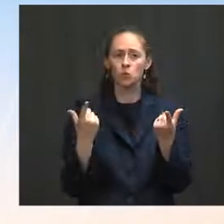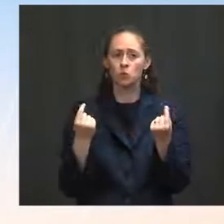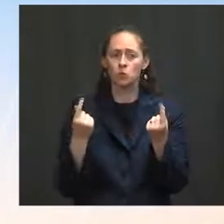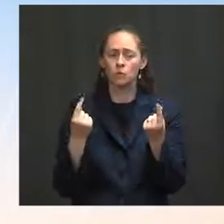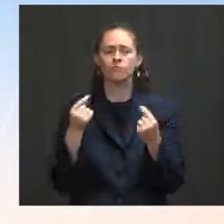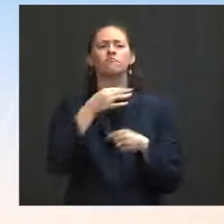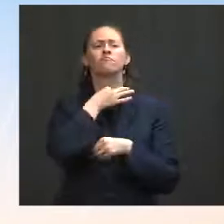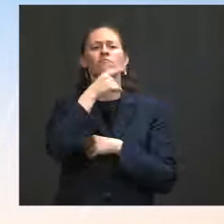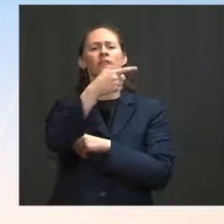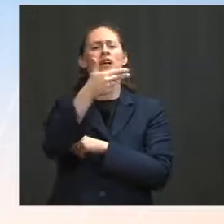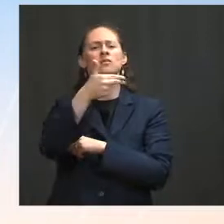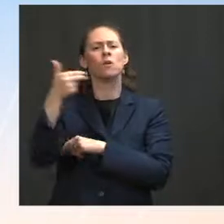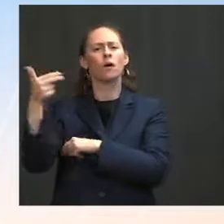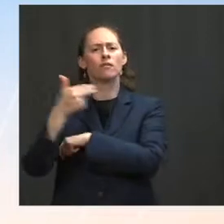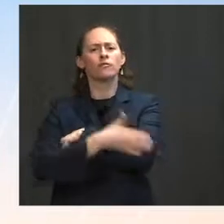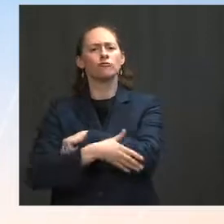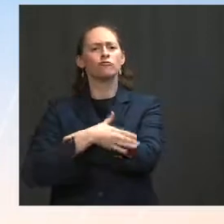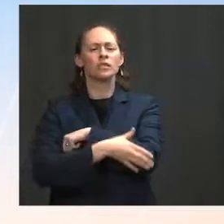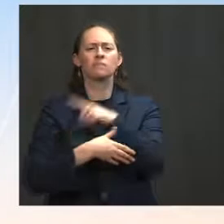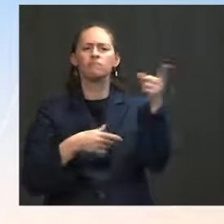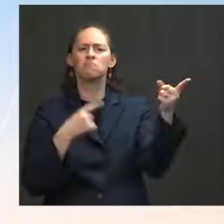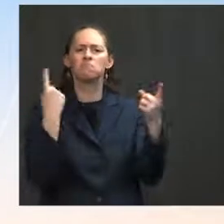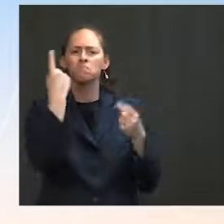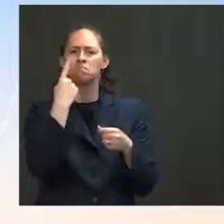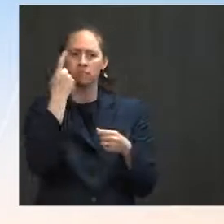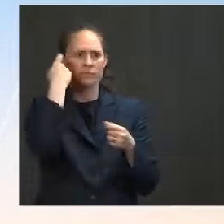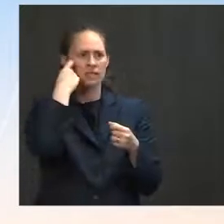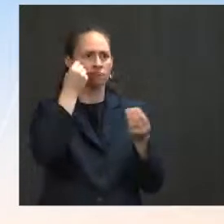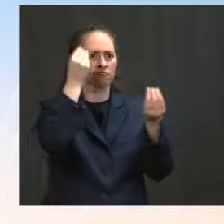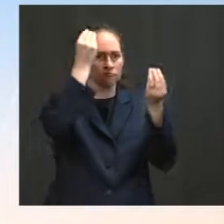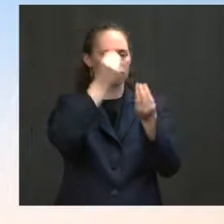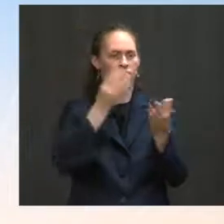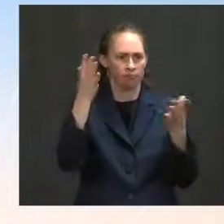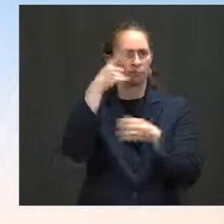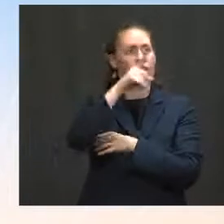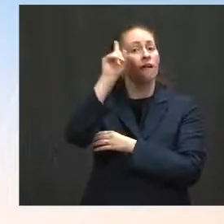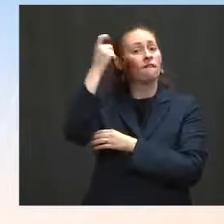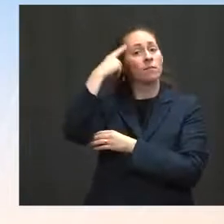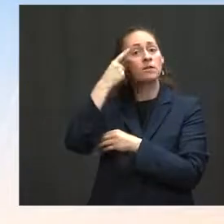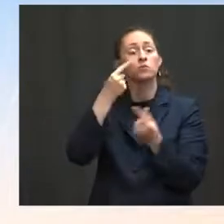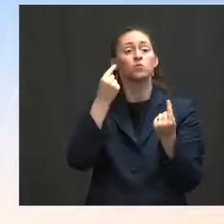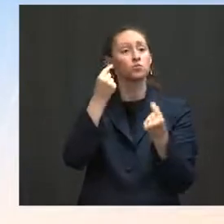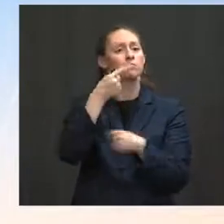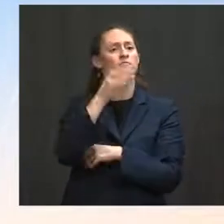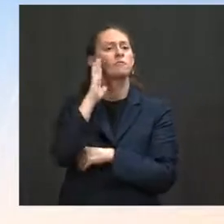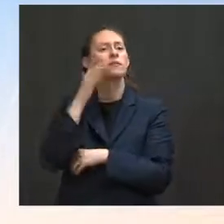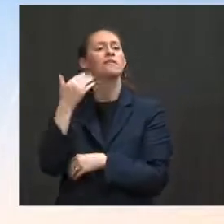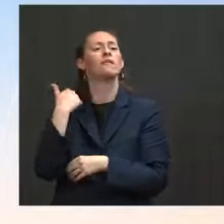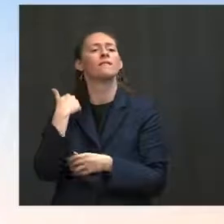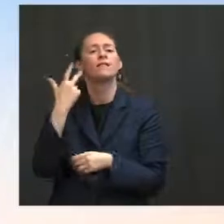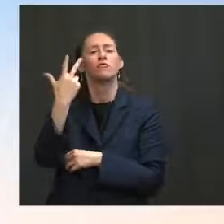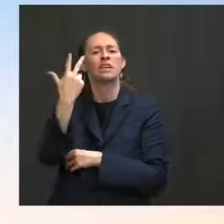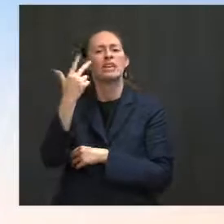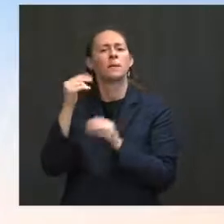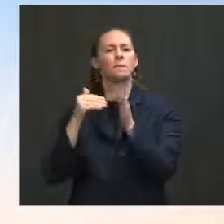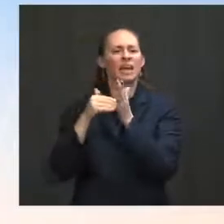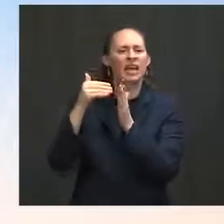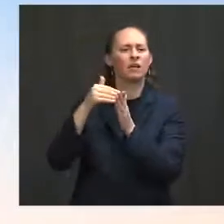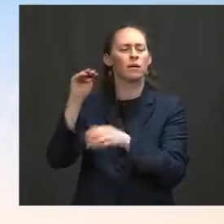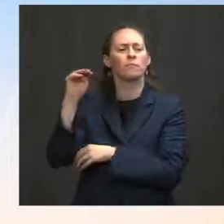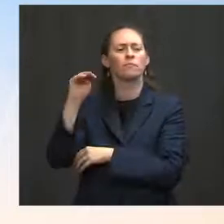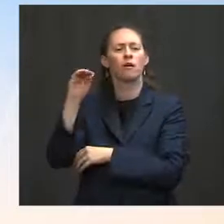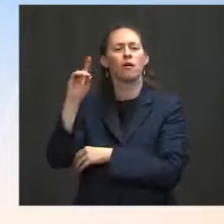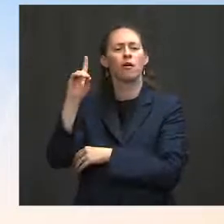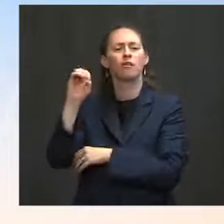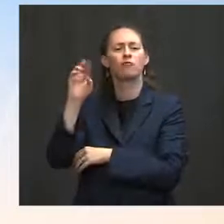Jakarta government has just announced that they're going to use the 3 million Moderna doses to vaccinate 1.5 million